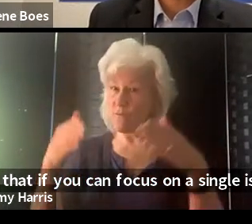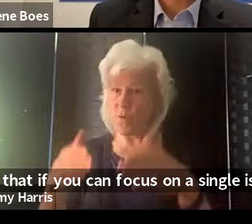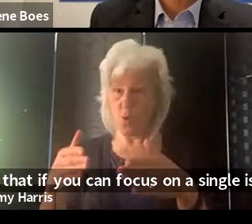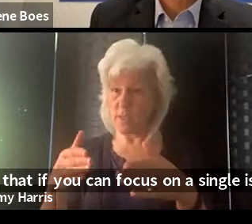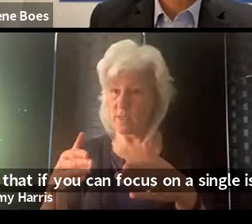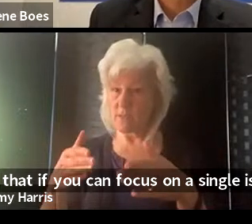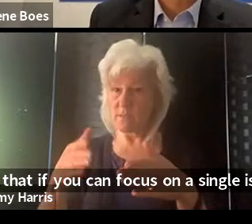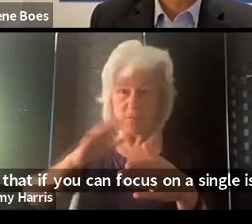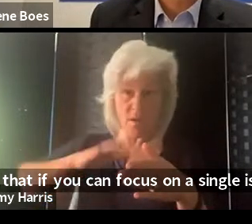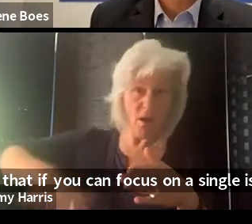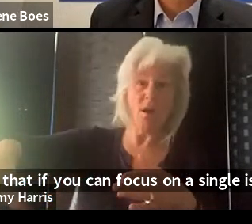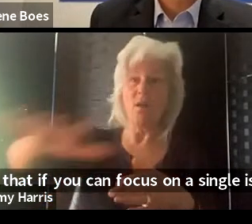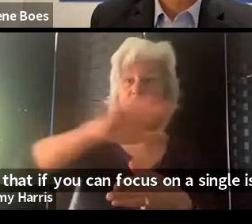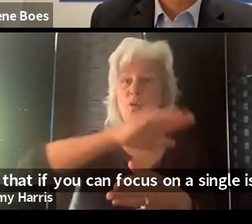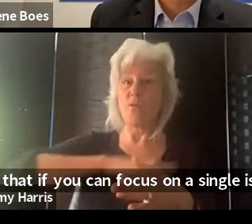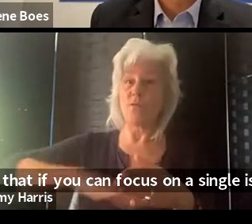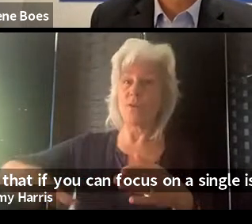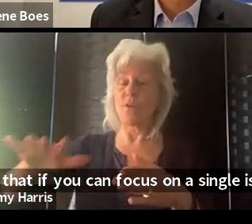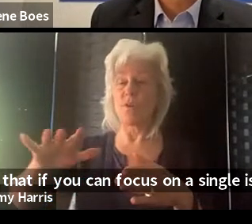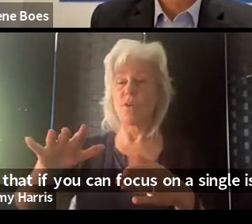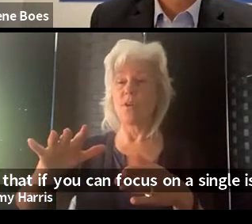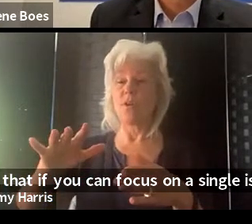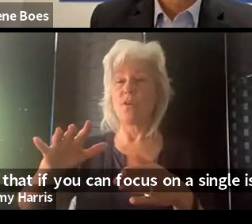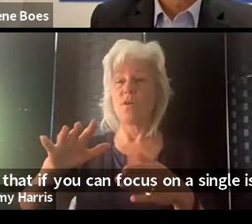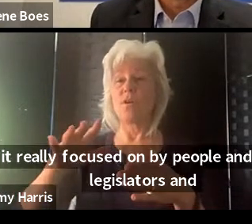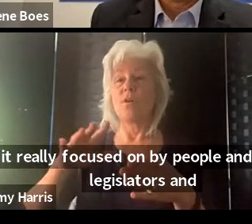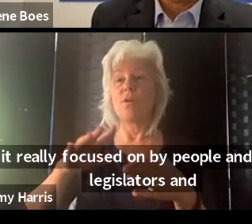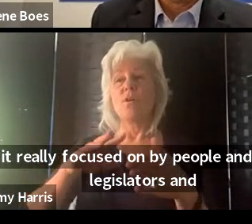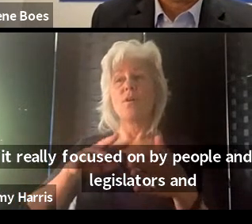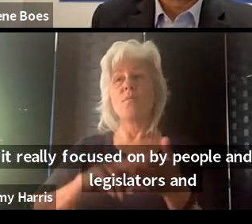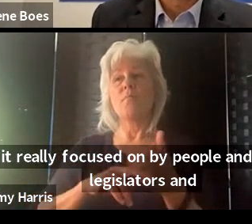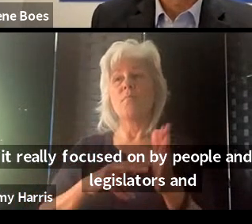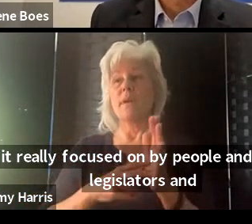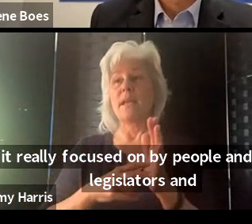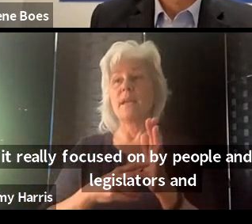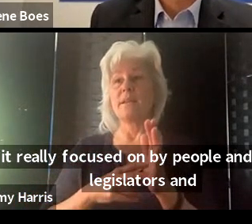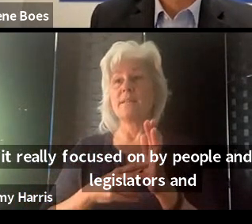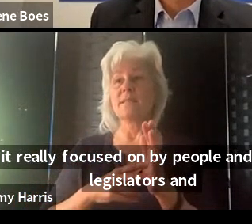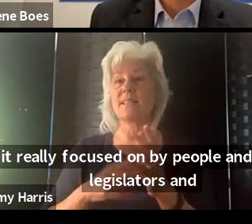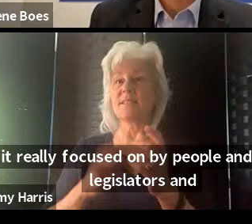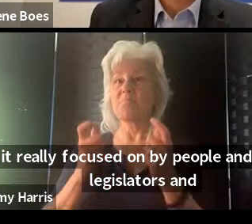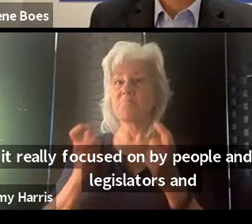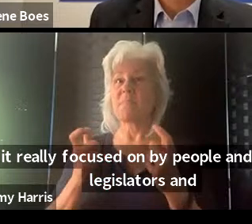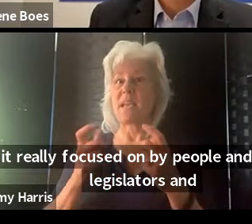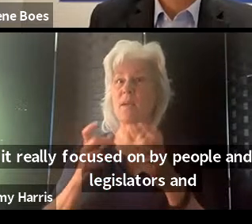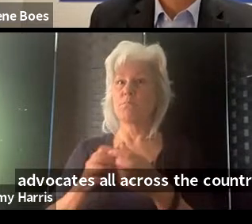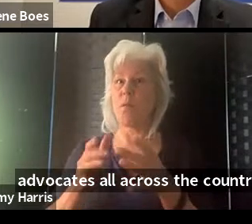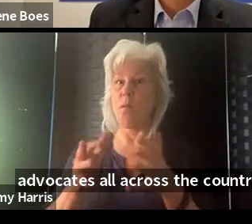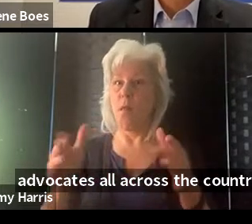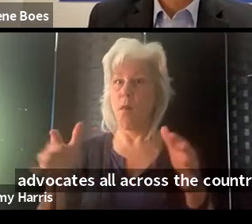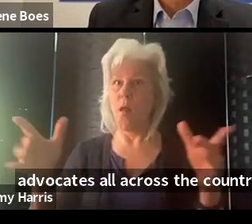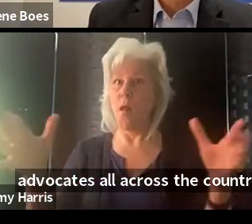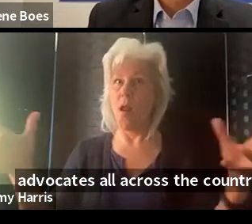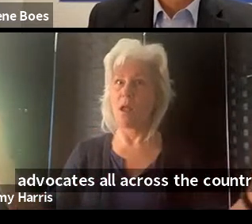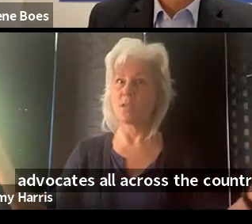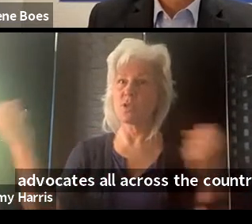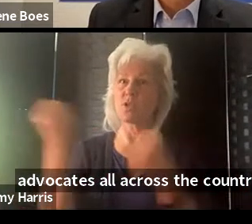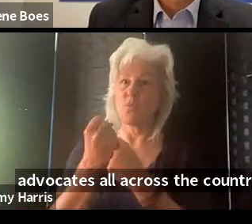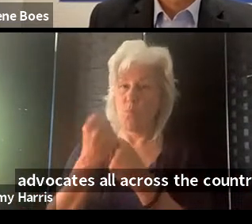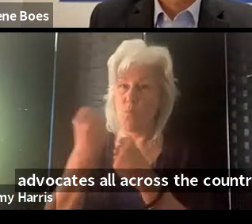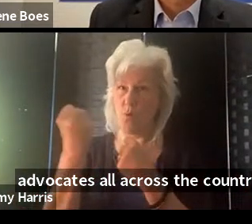country, you have built an enormous tidal wave of support. And I